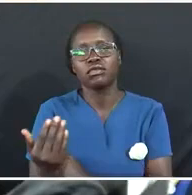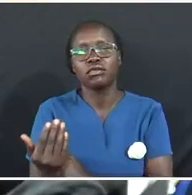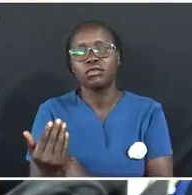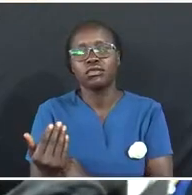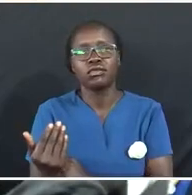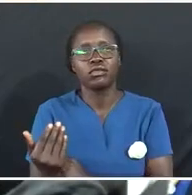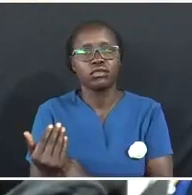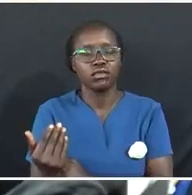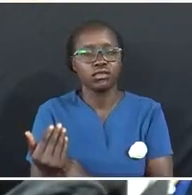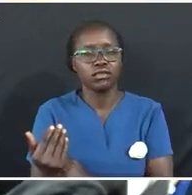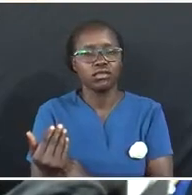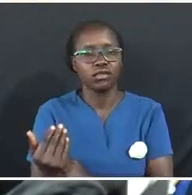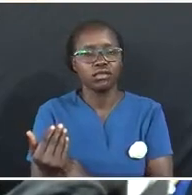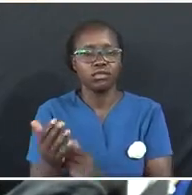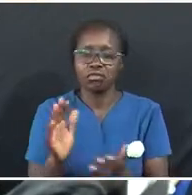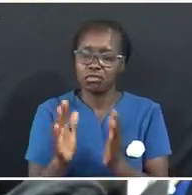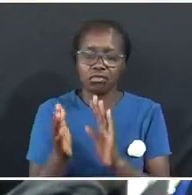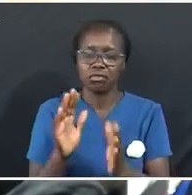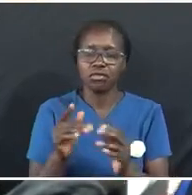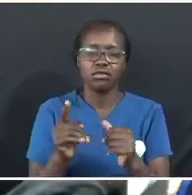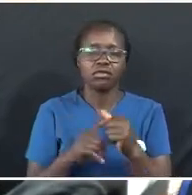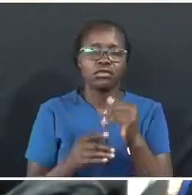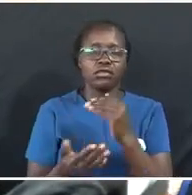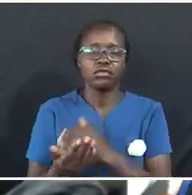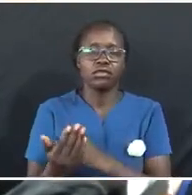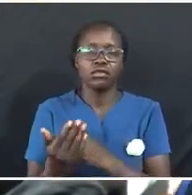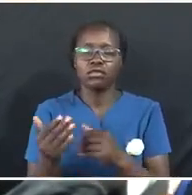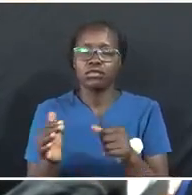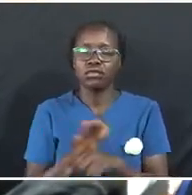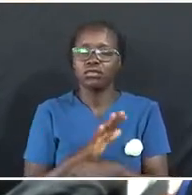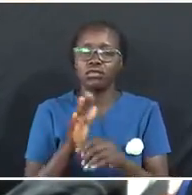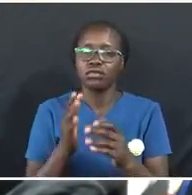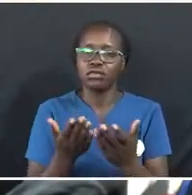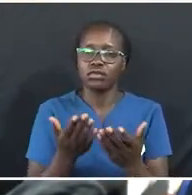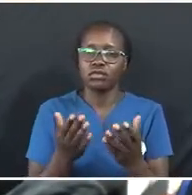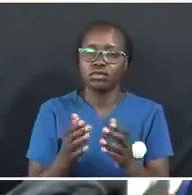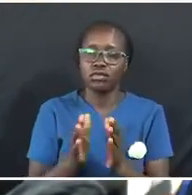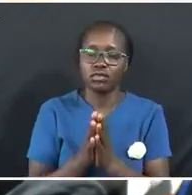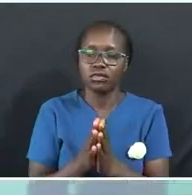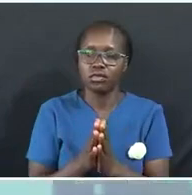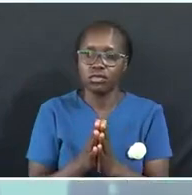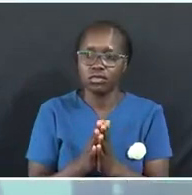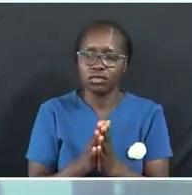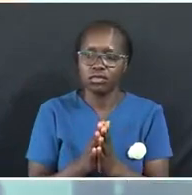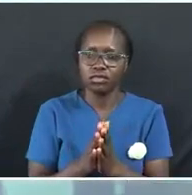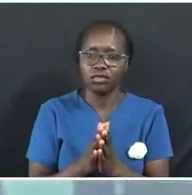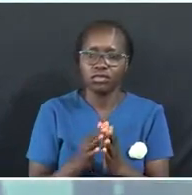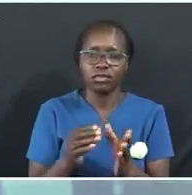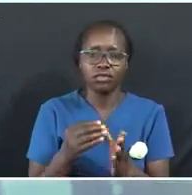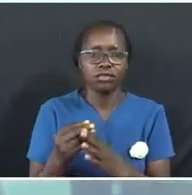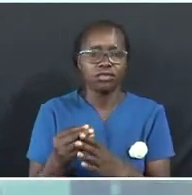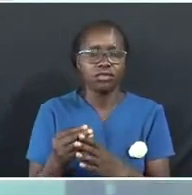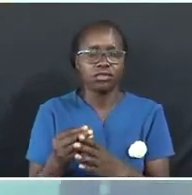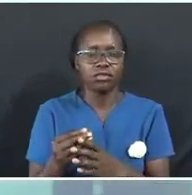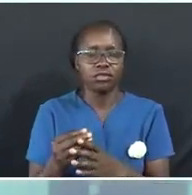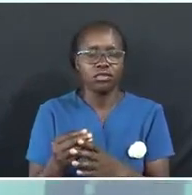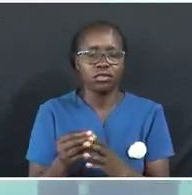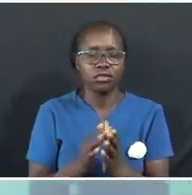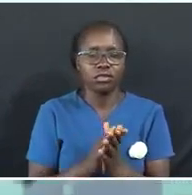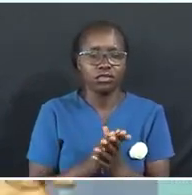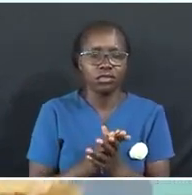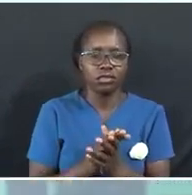Around 6 a.m. in the morning. Yeah, most likely it could be 6 a.m. in the morning. Most likely. Or even 7 is early, but